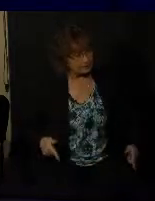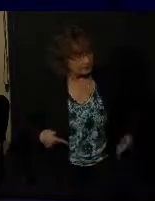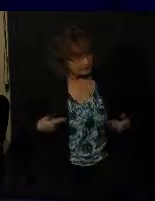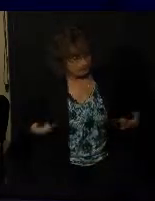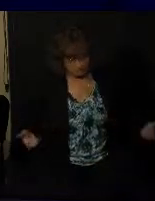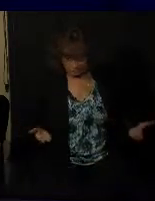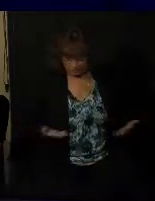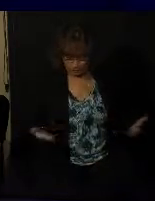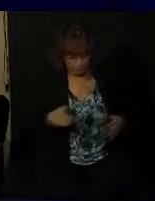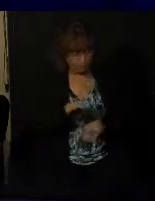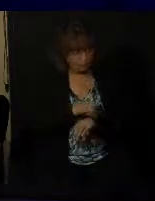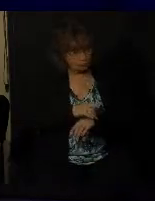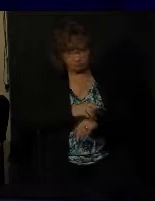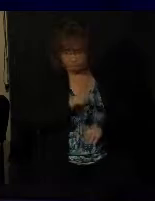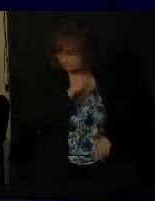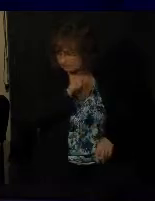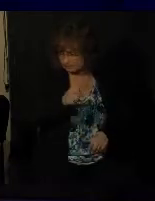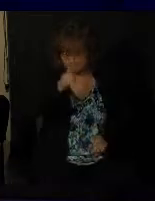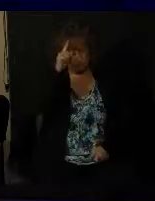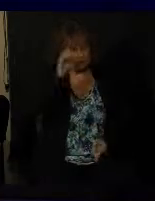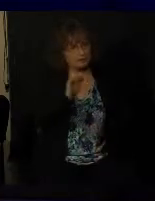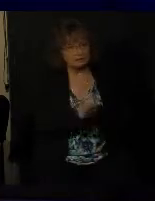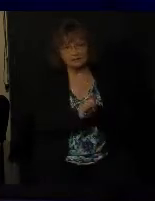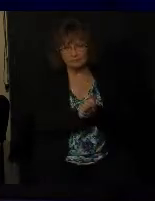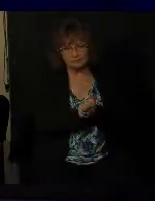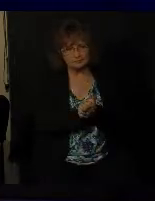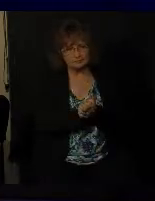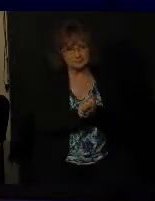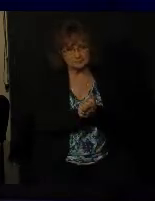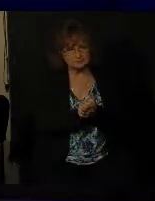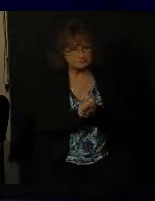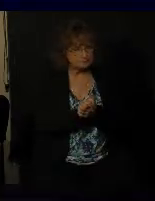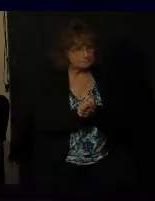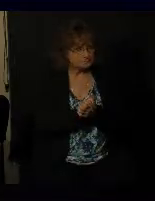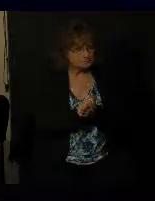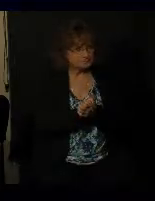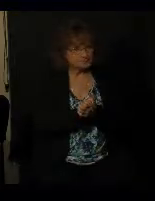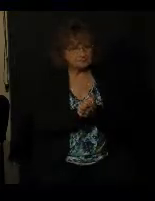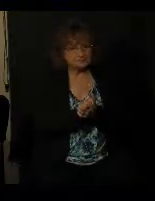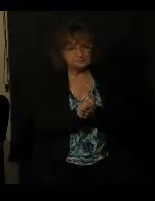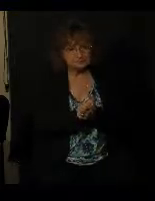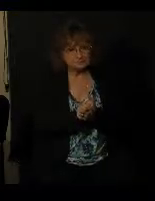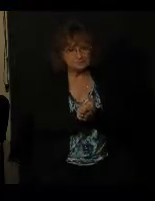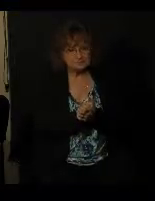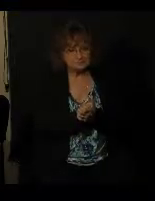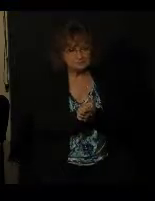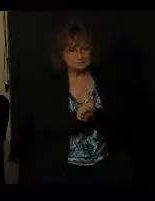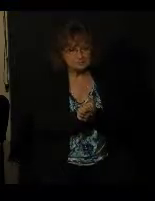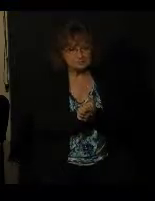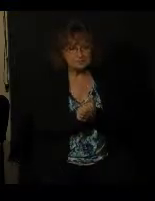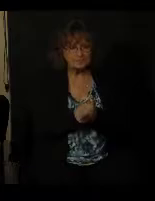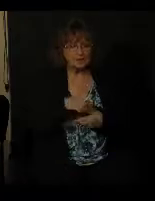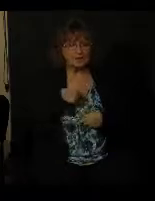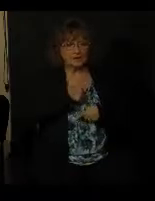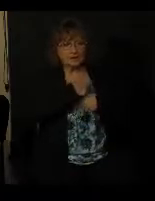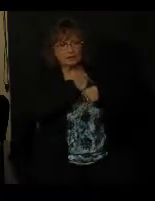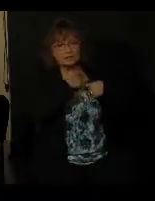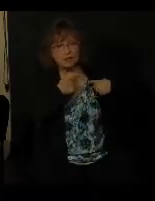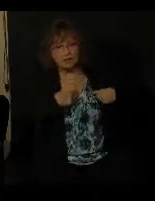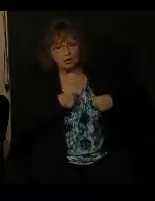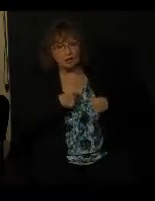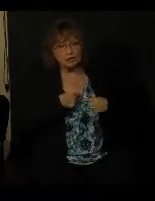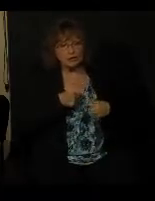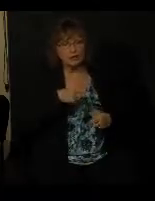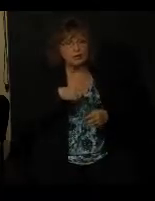about, it says this, a deceived heart hath turned him aside that he cannot deliver his